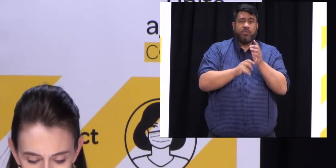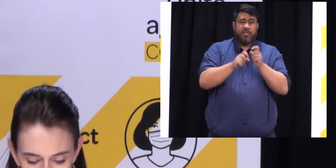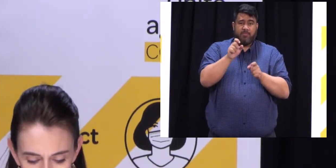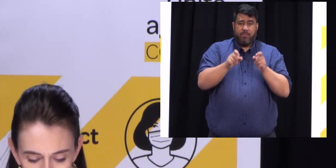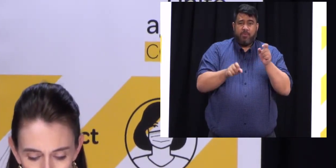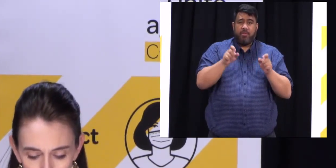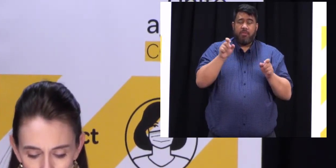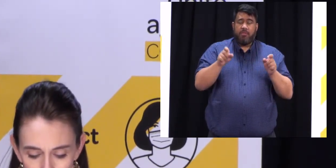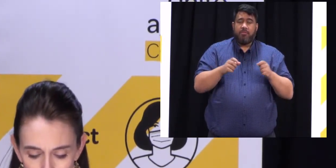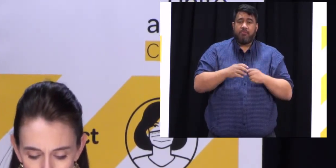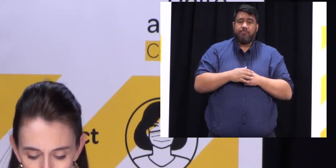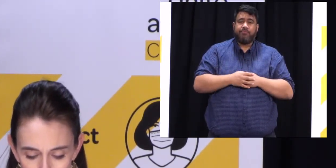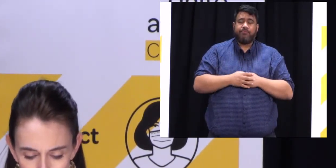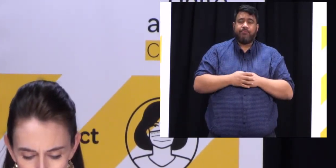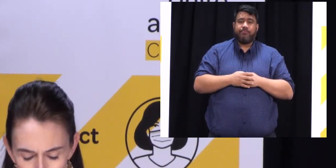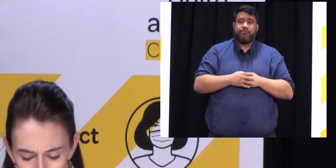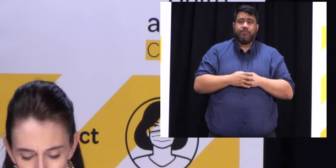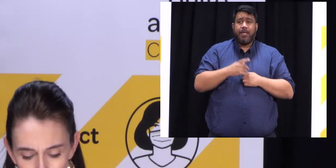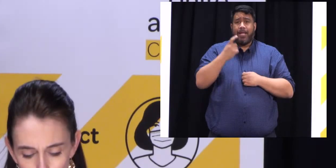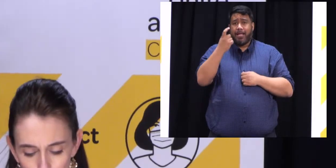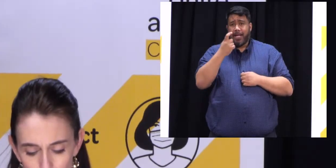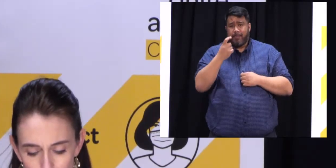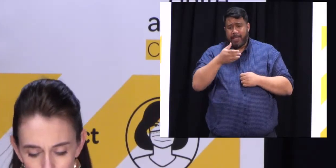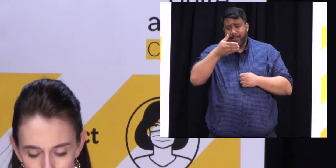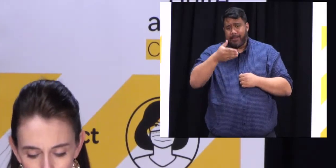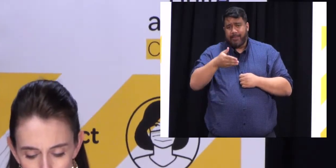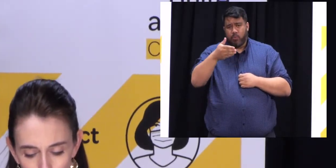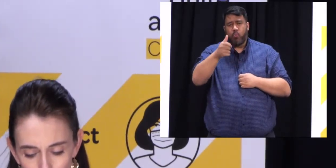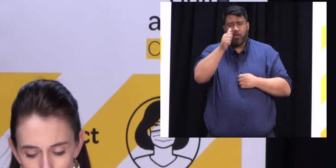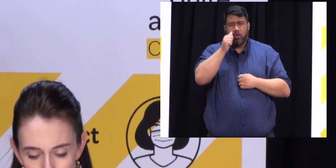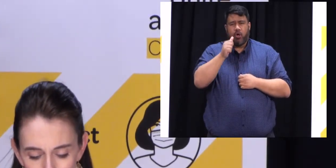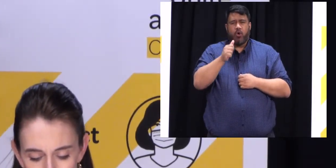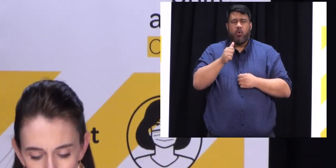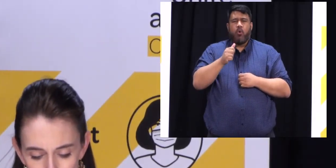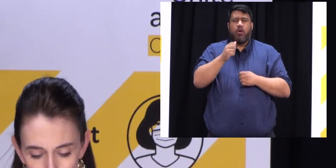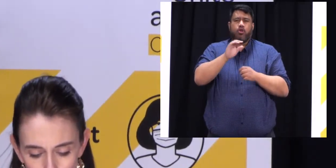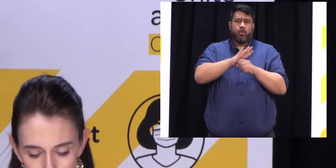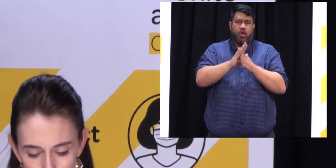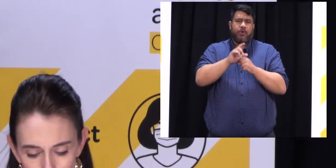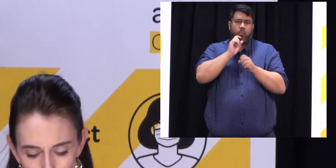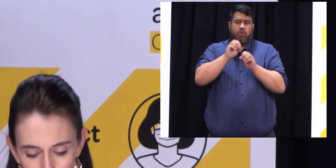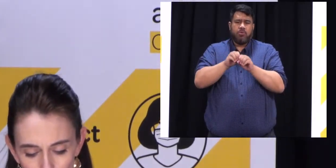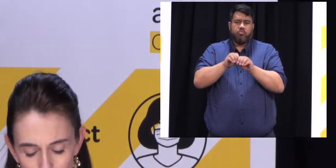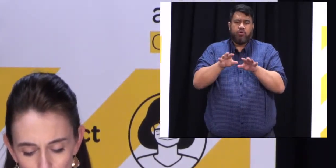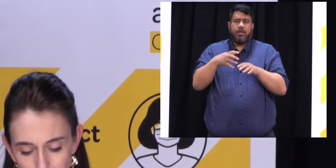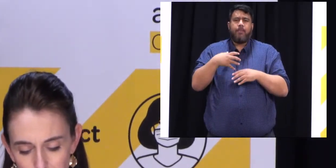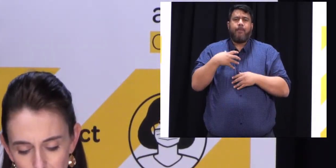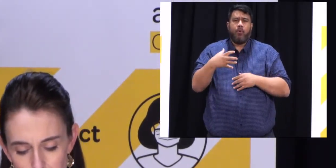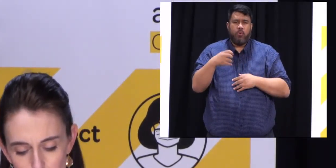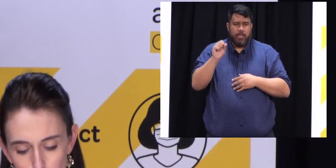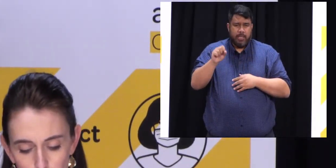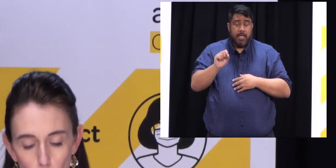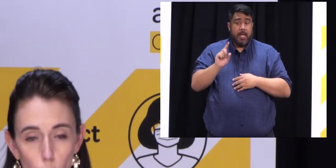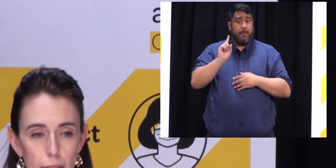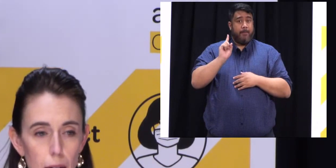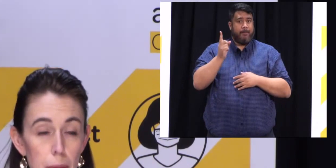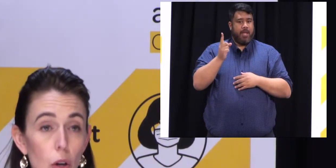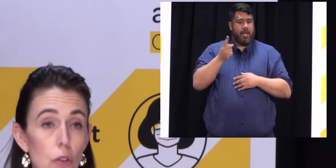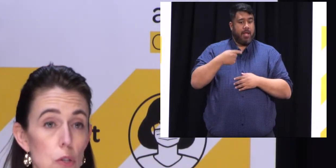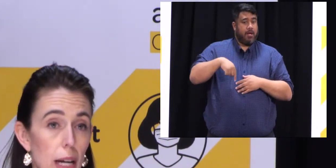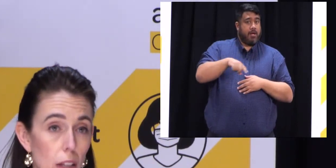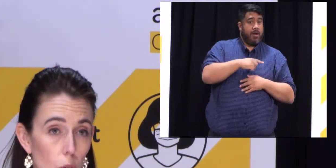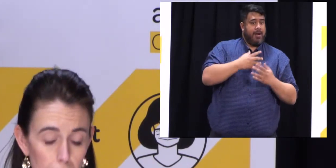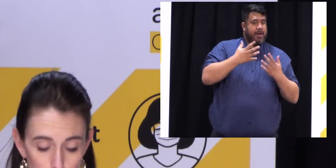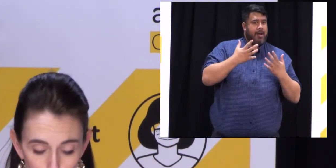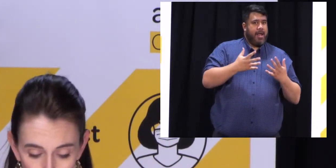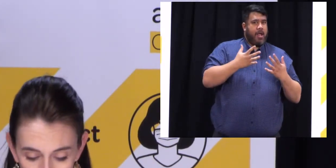will continue to for the coming days, the number of tests does provide some reassurance that we're finding cases